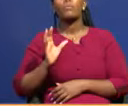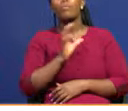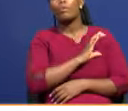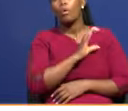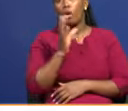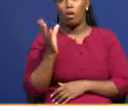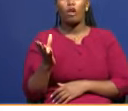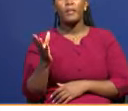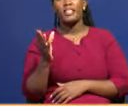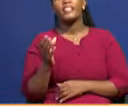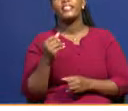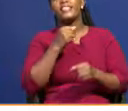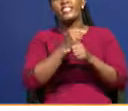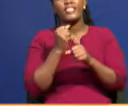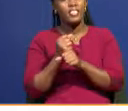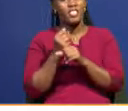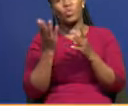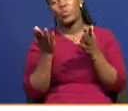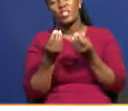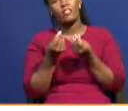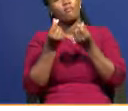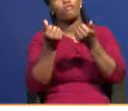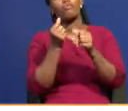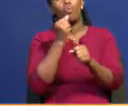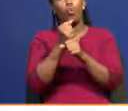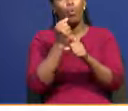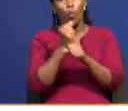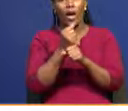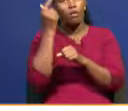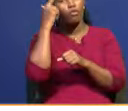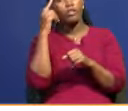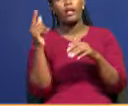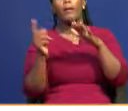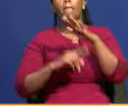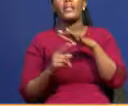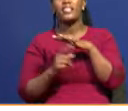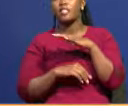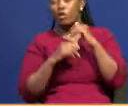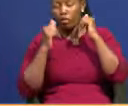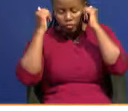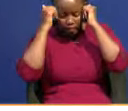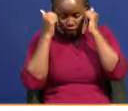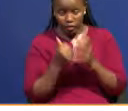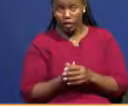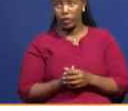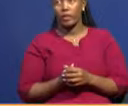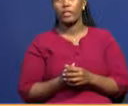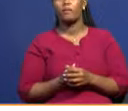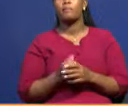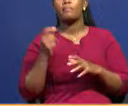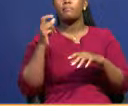doing a less work for the Ministry of Education. When we